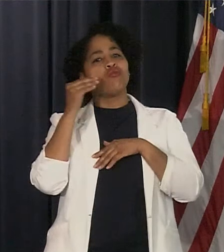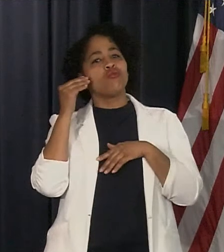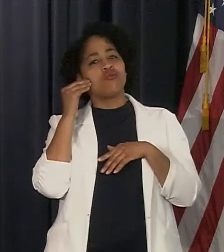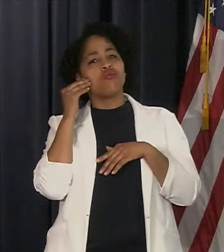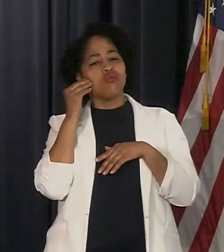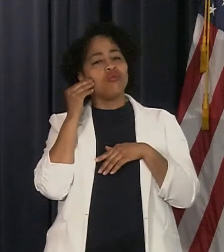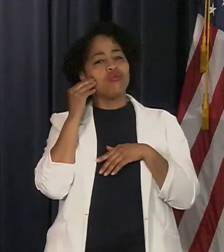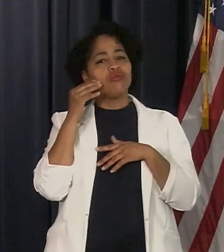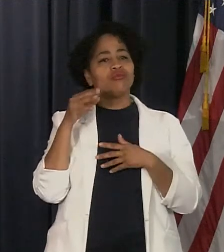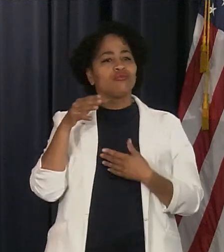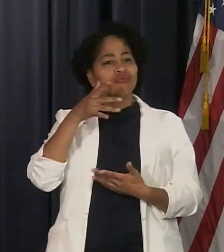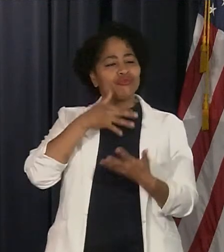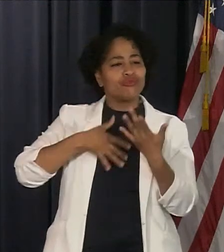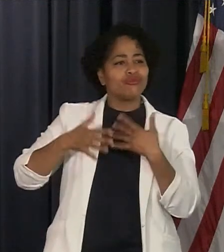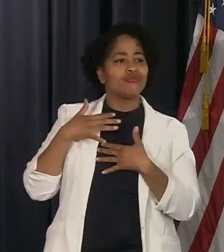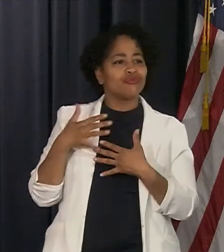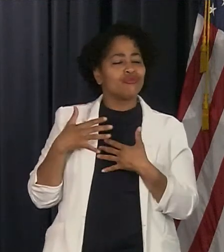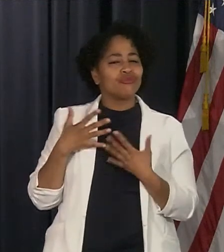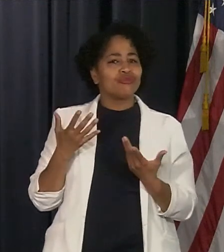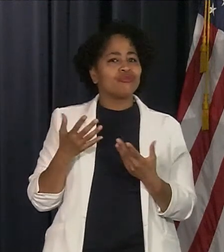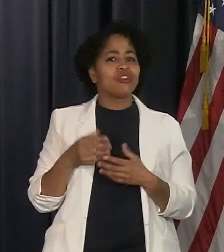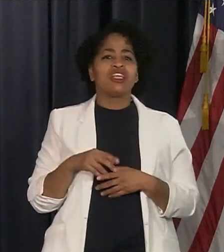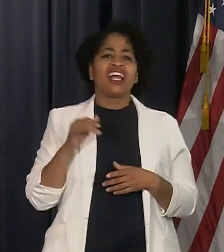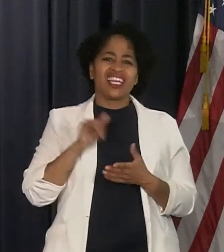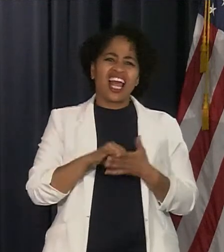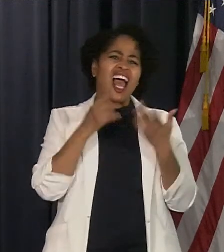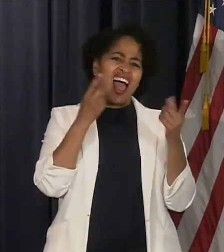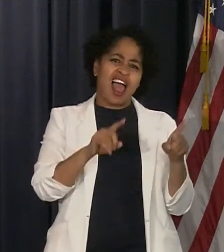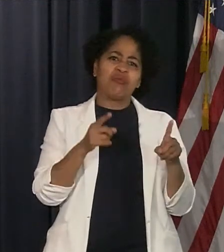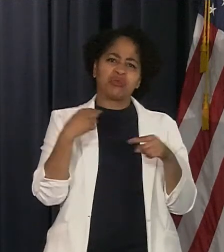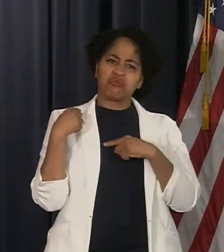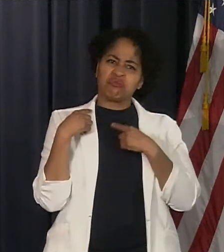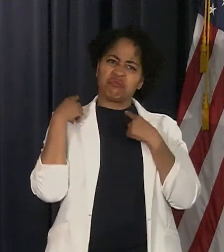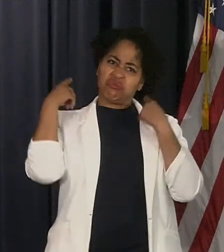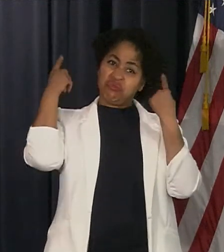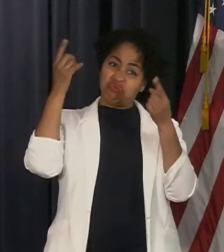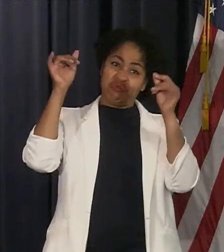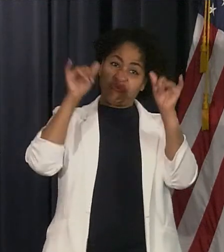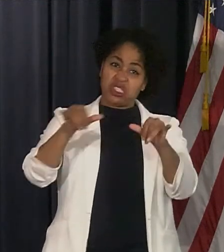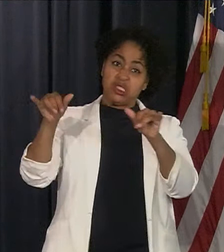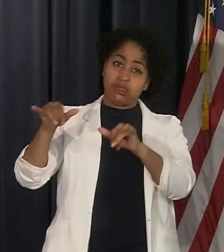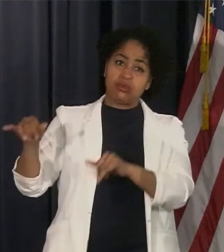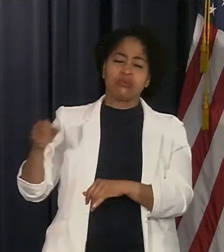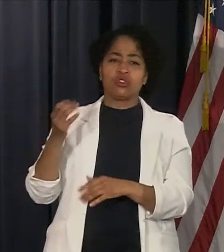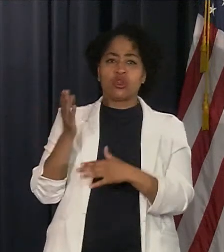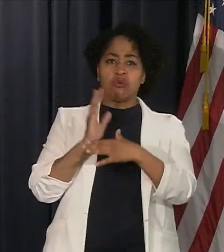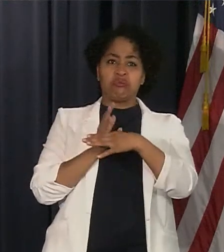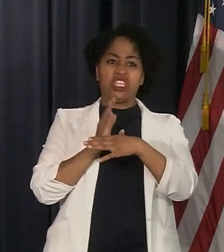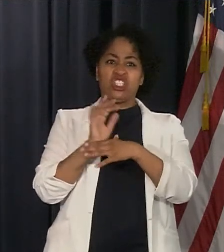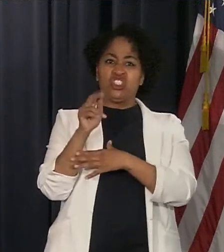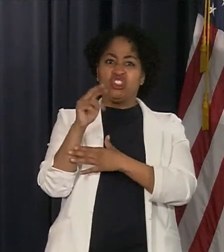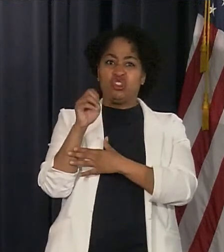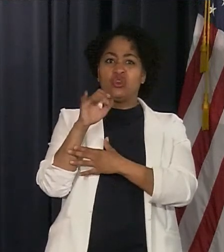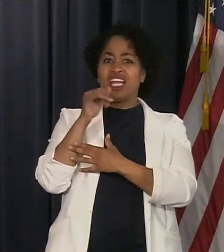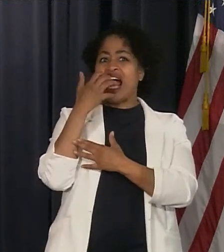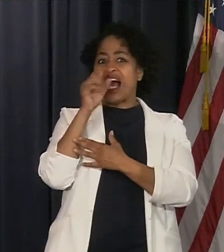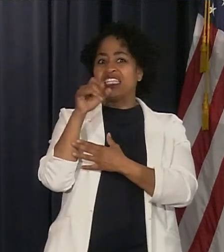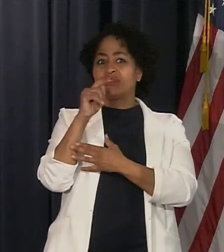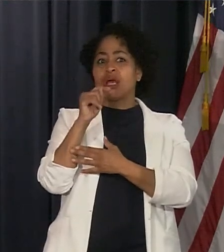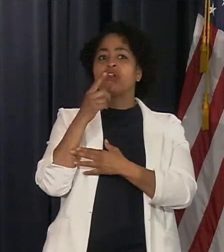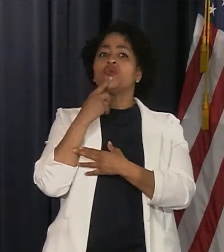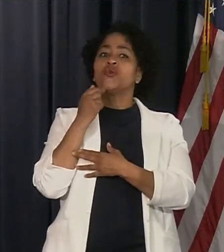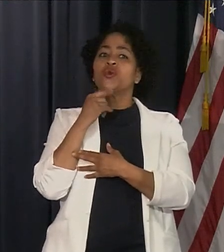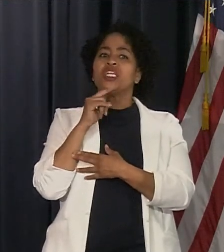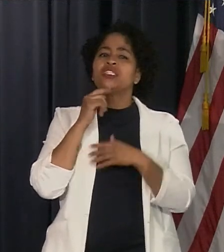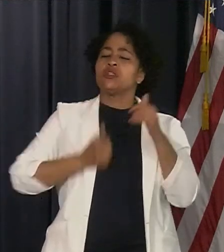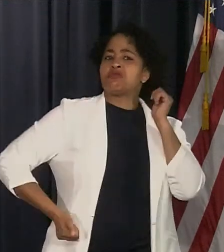exchanging the indoor air. That's a general cycle that we've seen. And so in the middle of June, this is the New York Times hotspot map. Red is